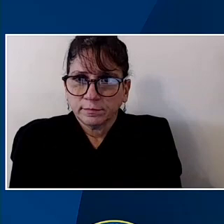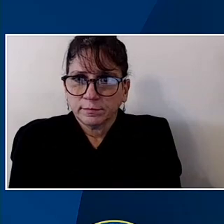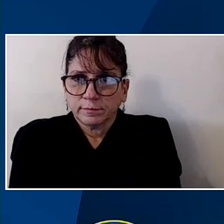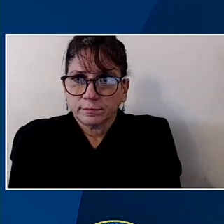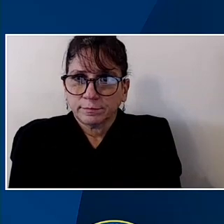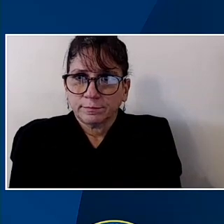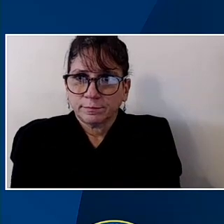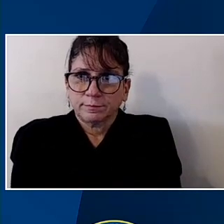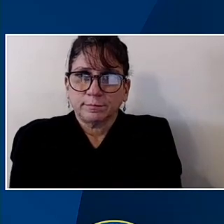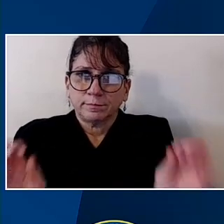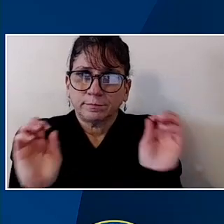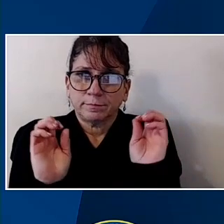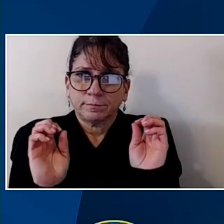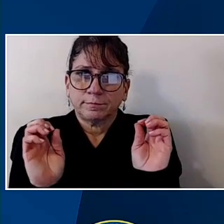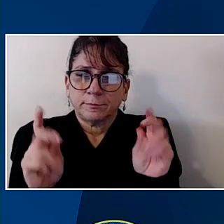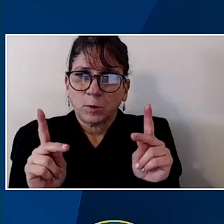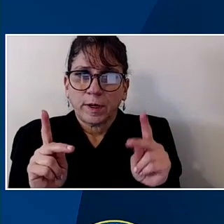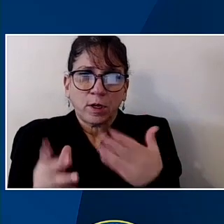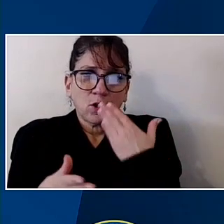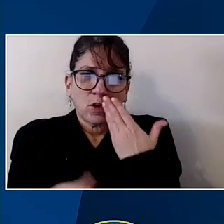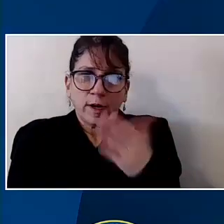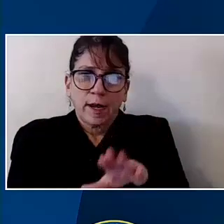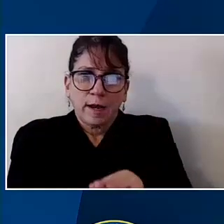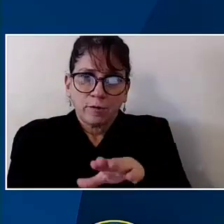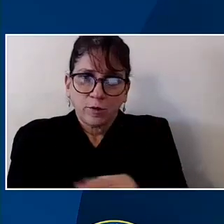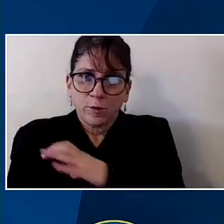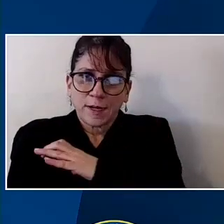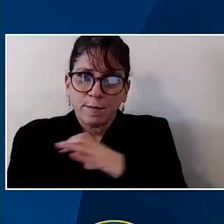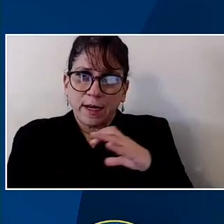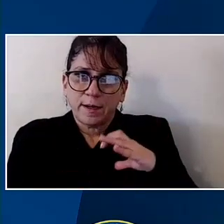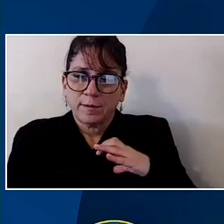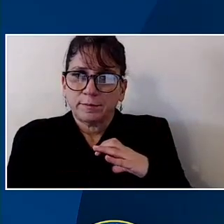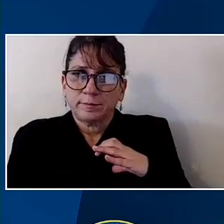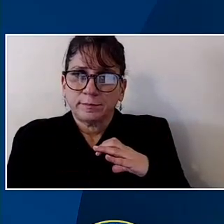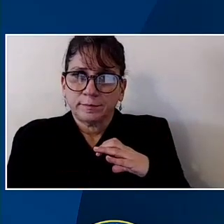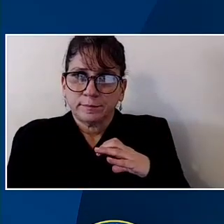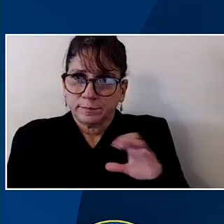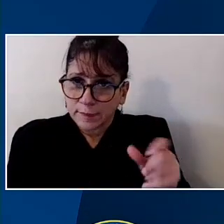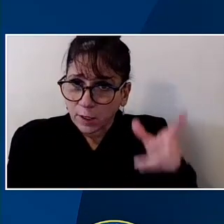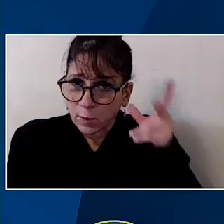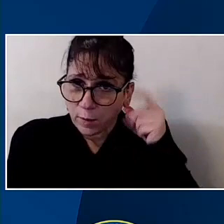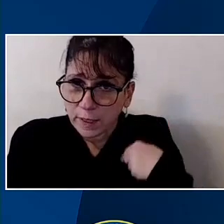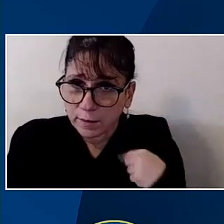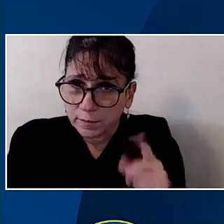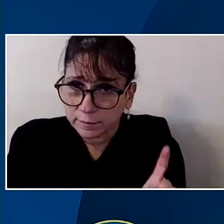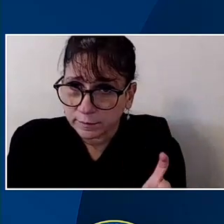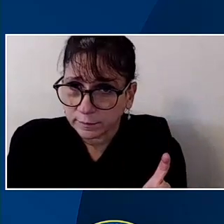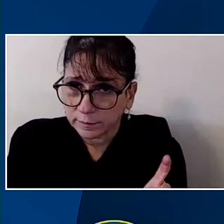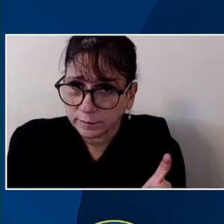Okay. Right, well, good afternoon, committee. Oh, can you hear me?